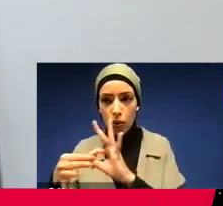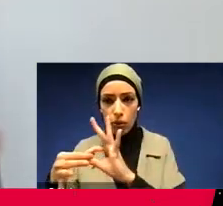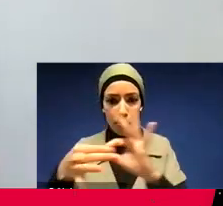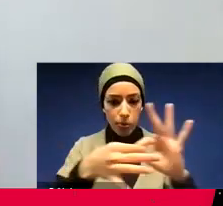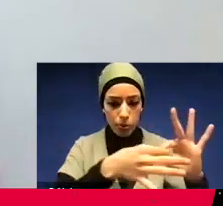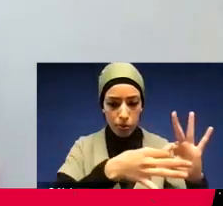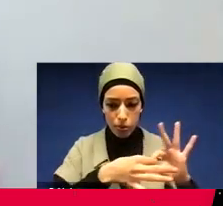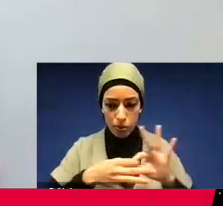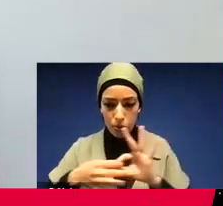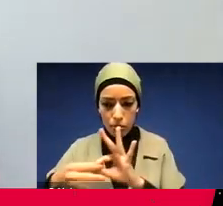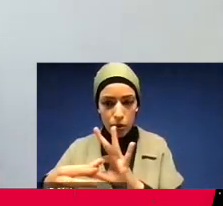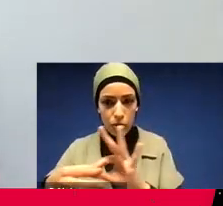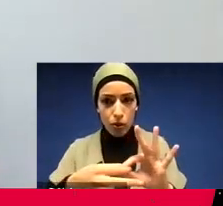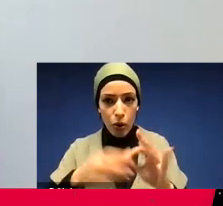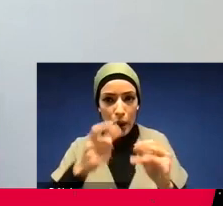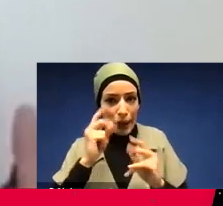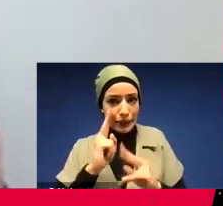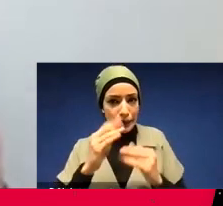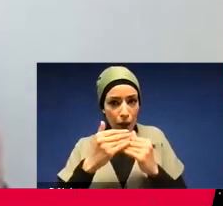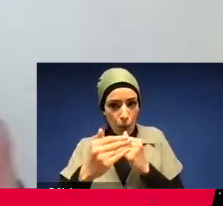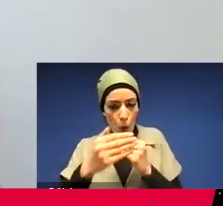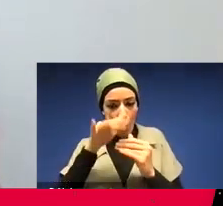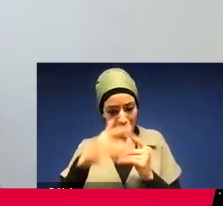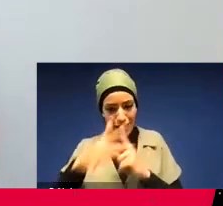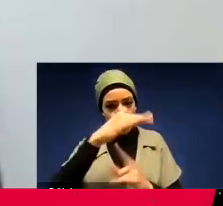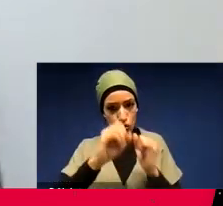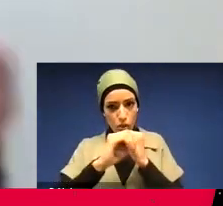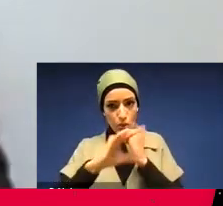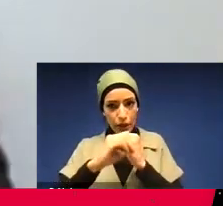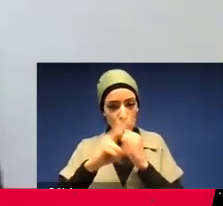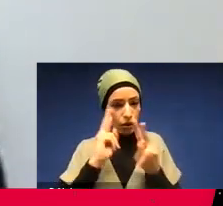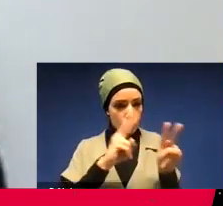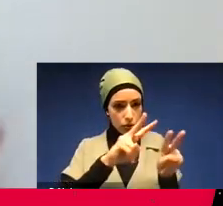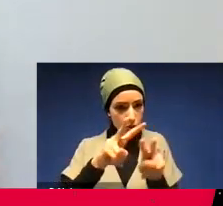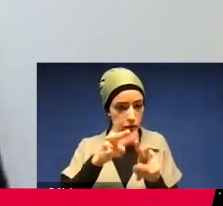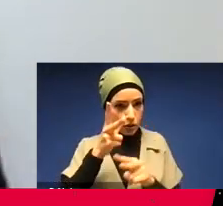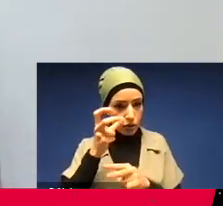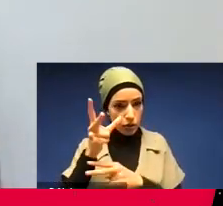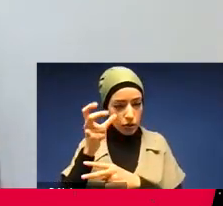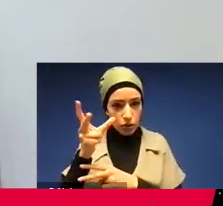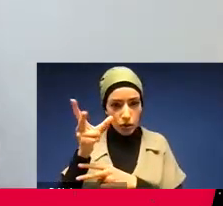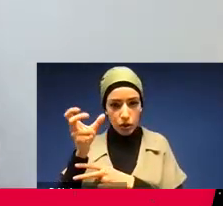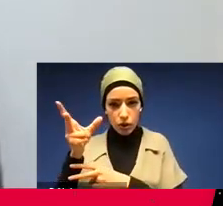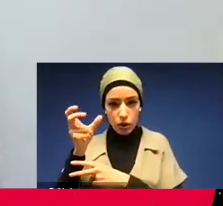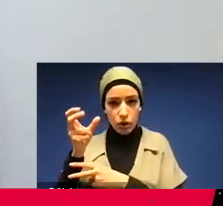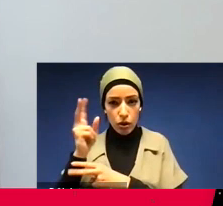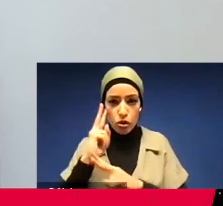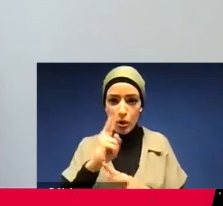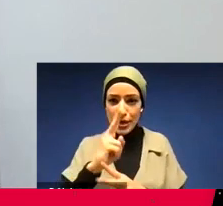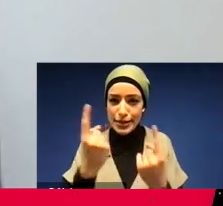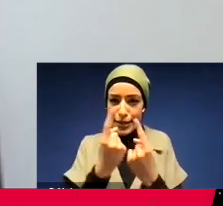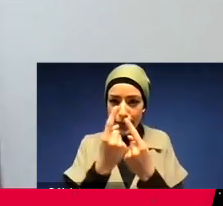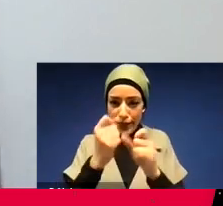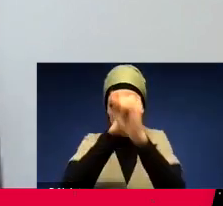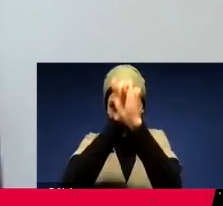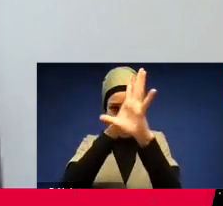was stimulated through social media, which is a global platform. So we were kind of seeing things unravel in real time. And